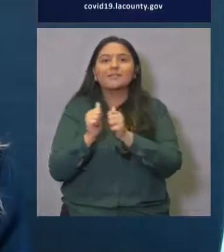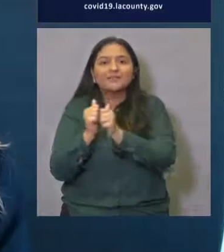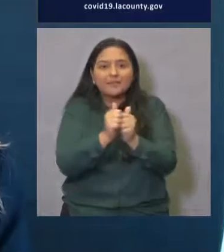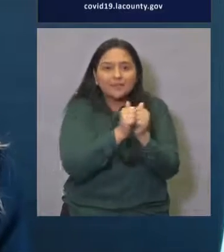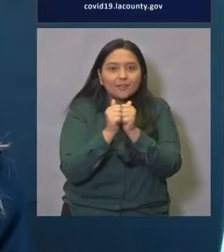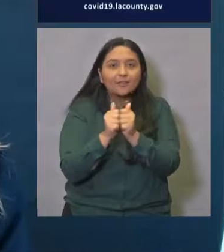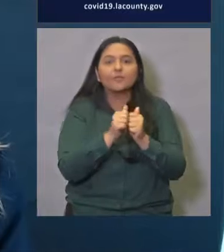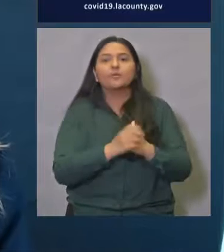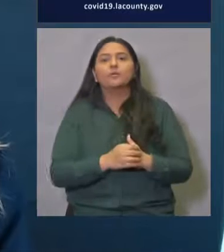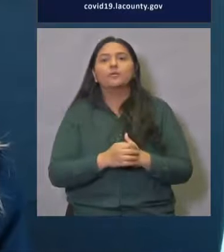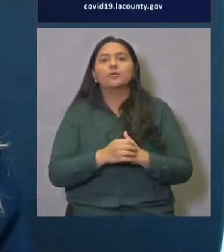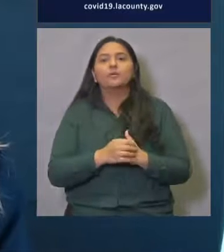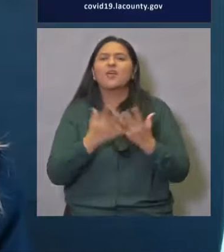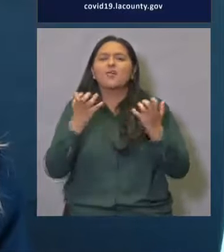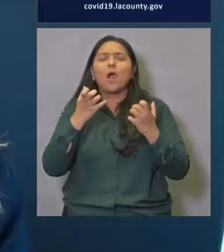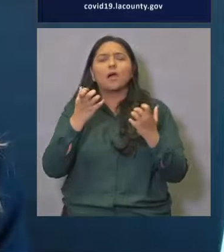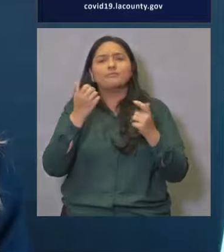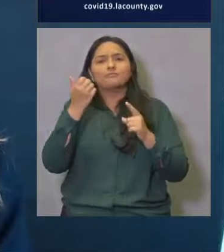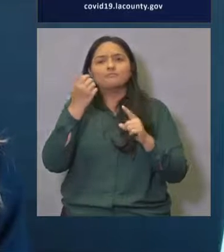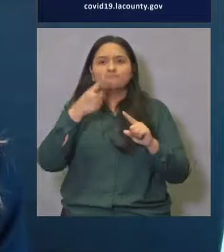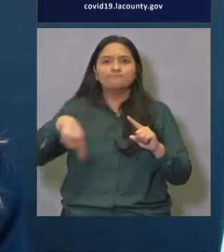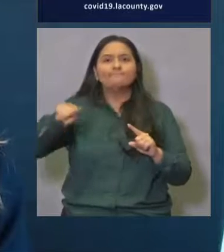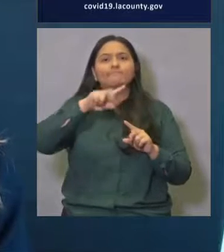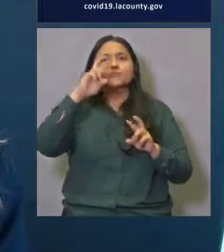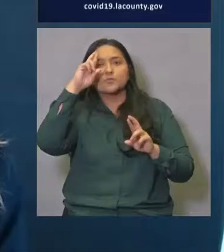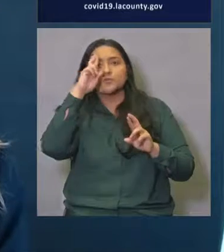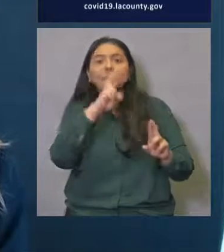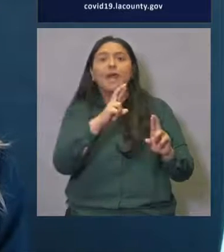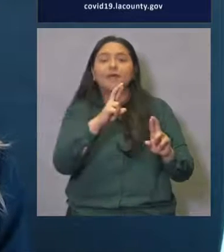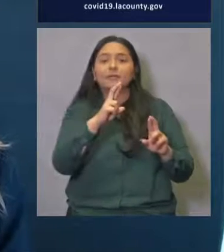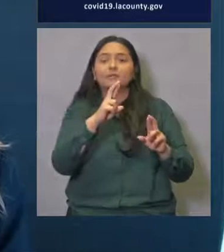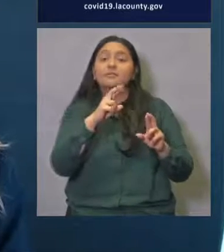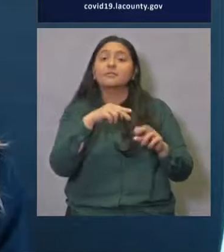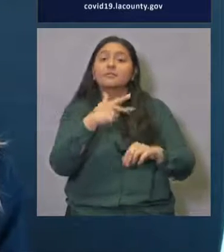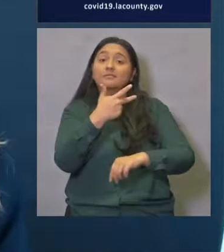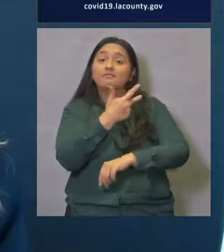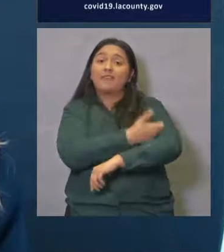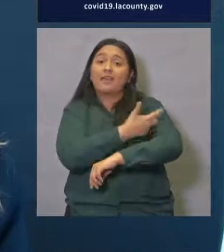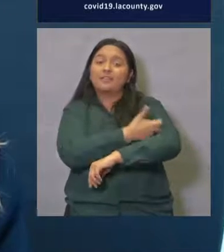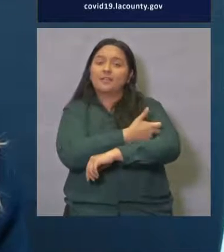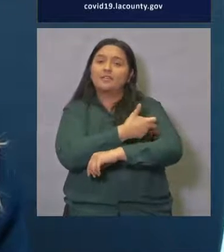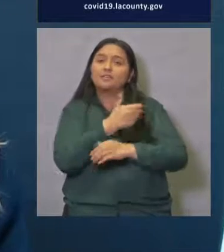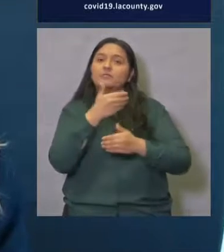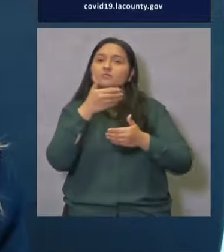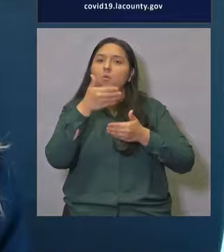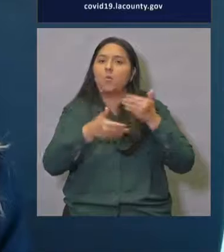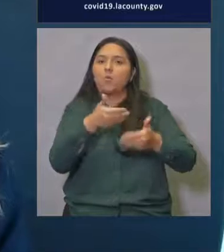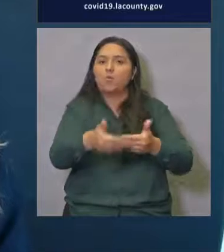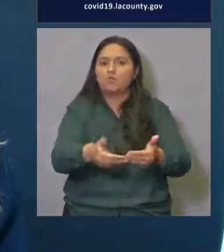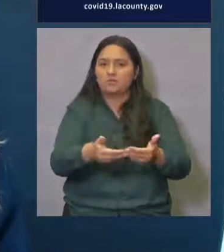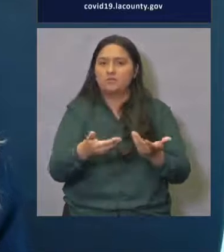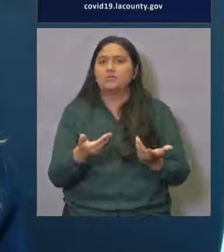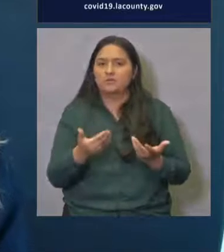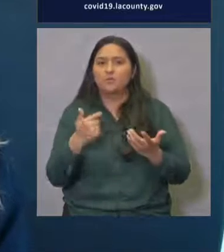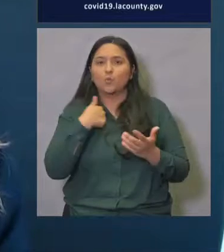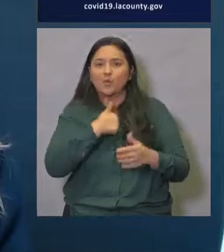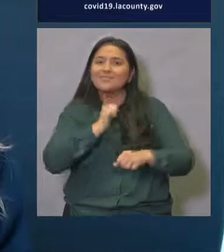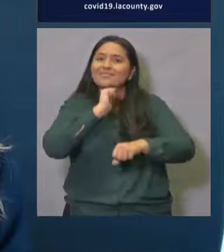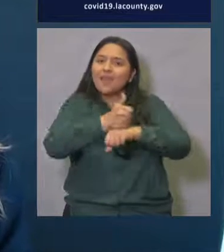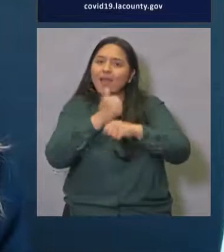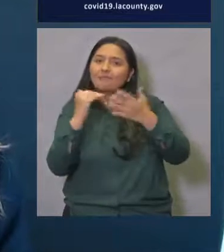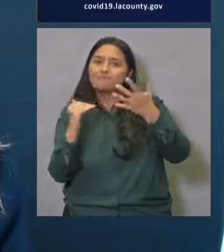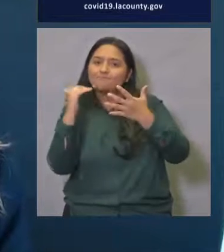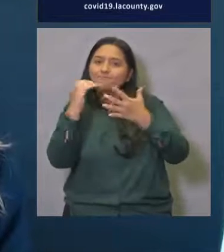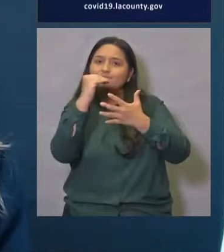respect the order of the vaccination, that order and those tiers are in place because the most vulnerable populations really need to